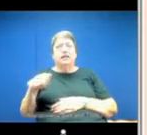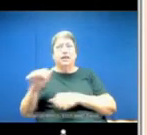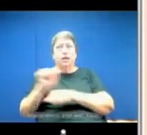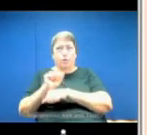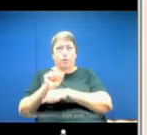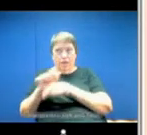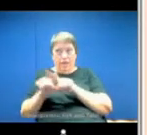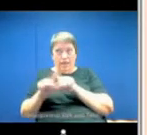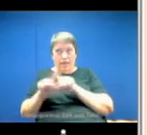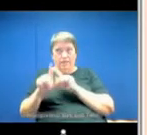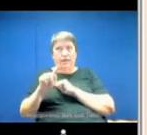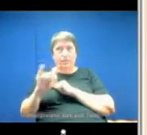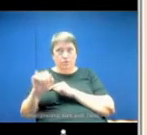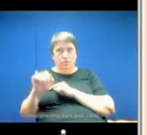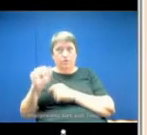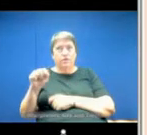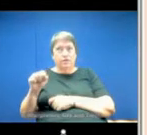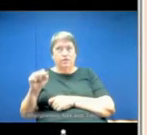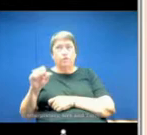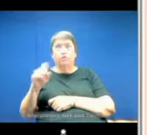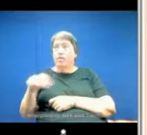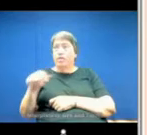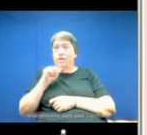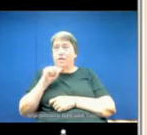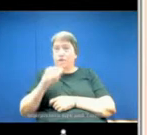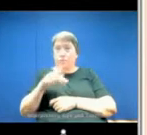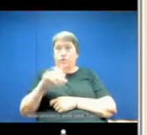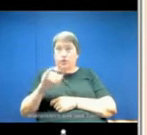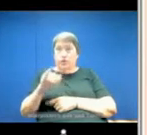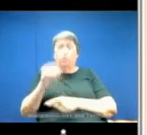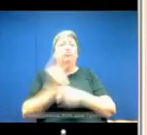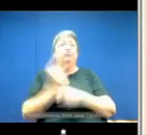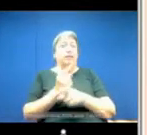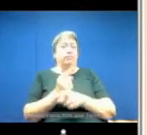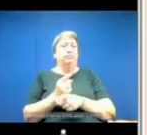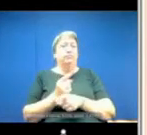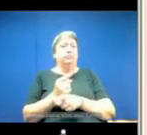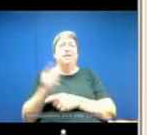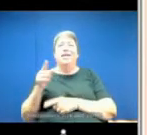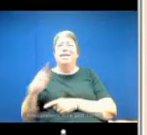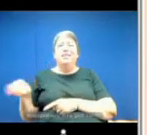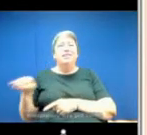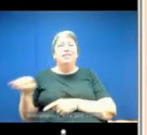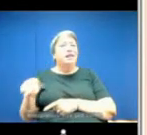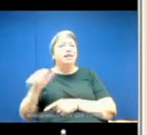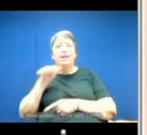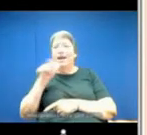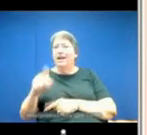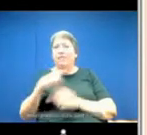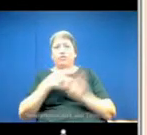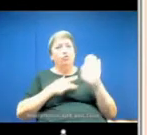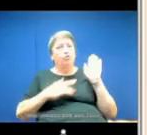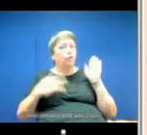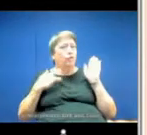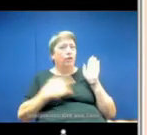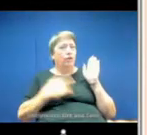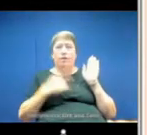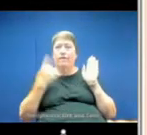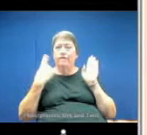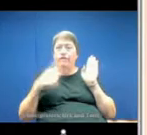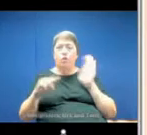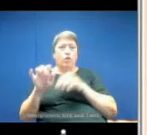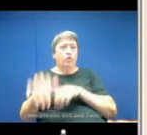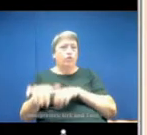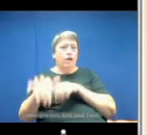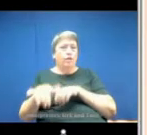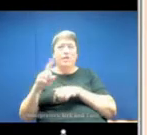interpreters, yes. So they are not proceedings interpreters. Correct. They would not be sworn, for the record, because they're